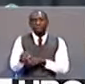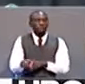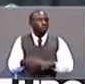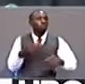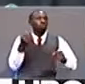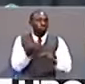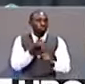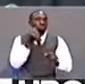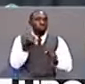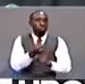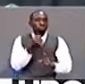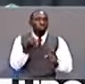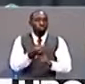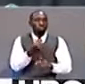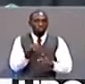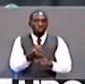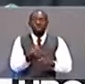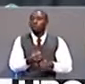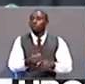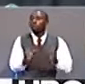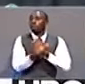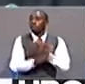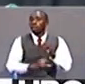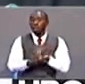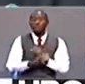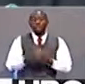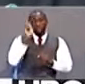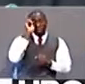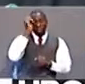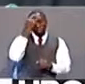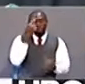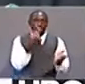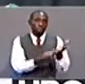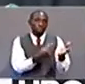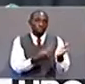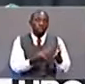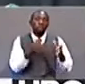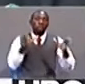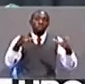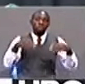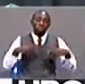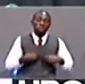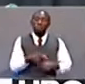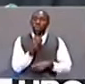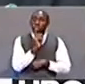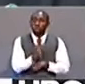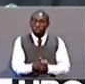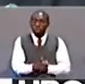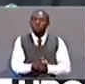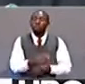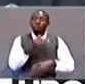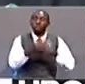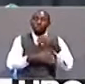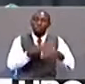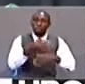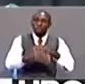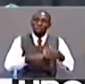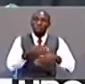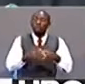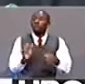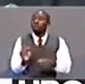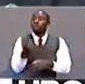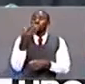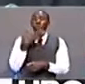country. Government of Uganda commits to ensuring that processes leading to fast oil